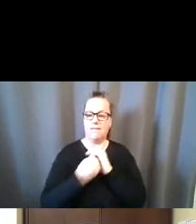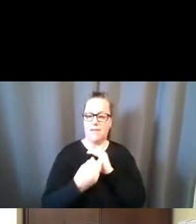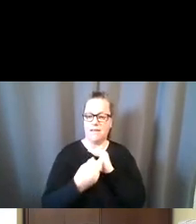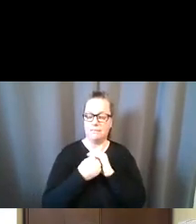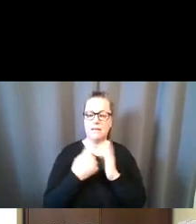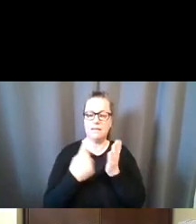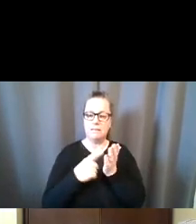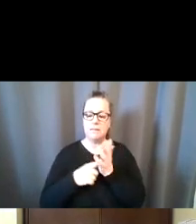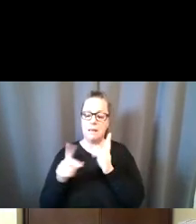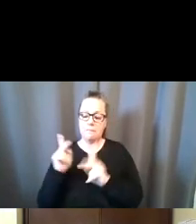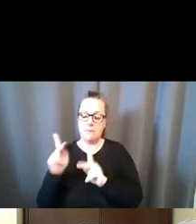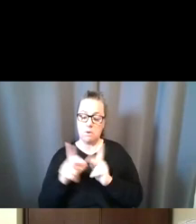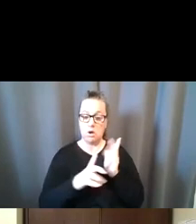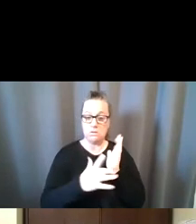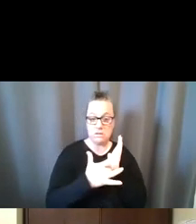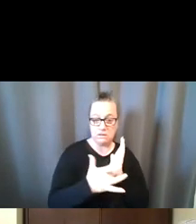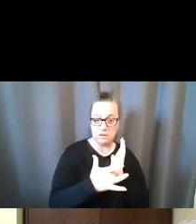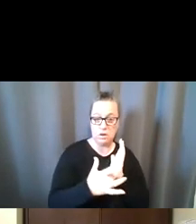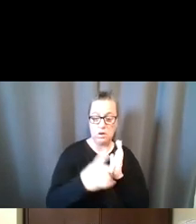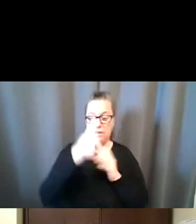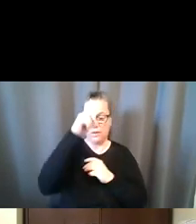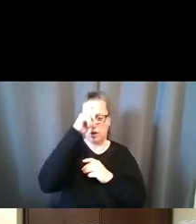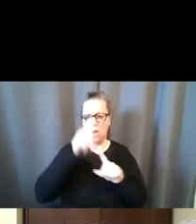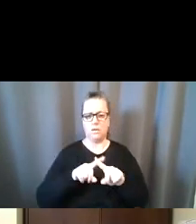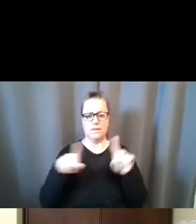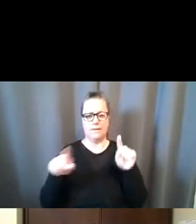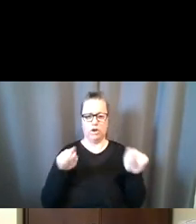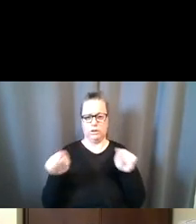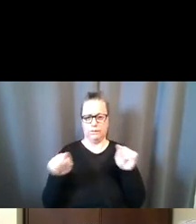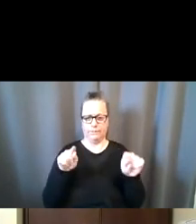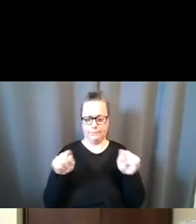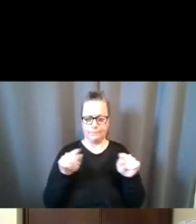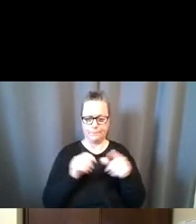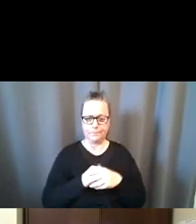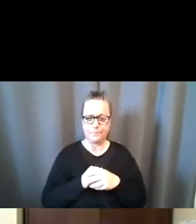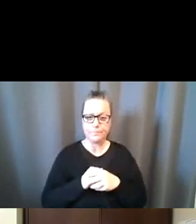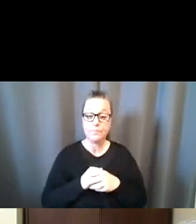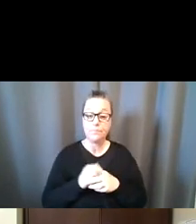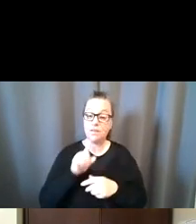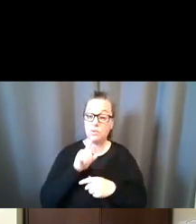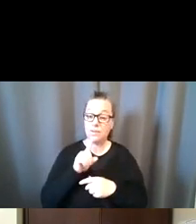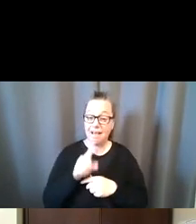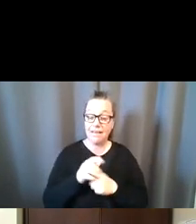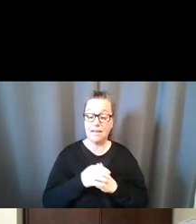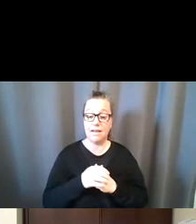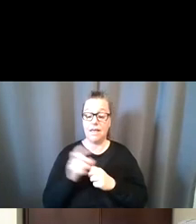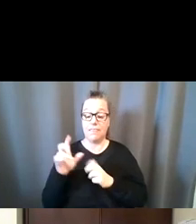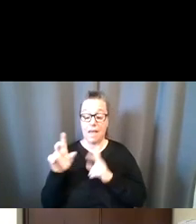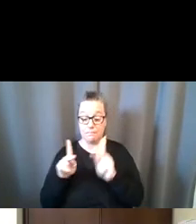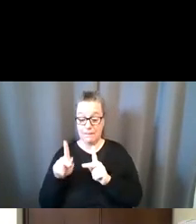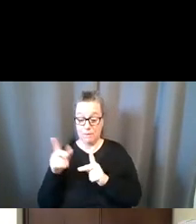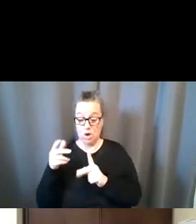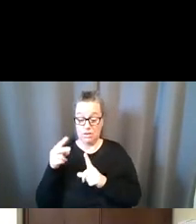side of change and the technical side of change are thought of as different return on investments. The reality is that the people side of change